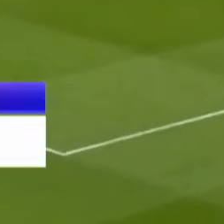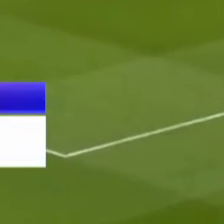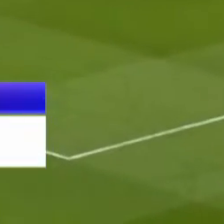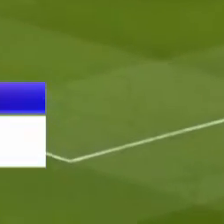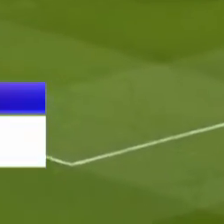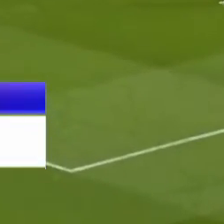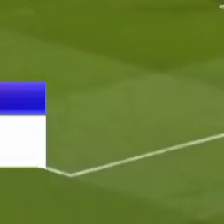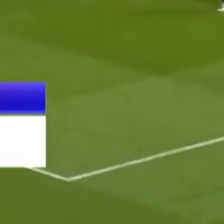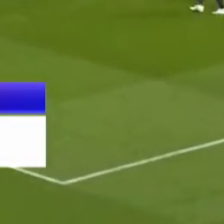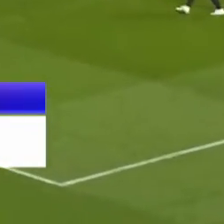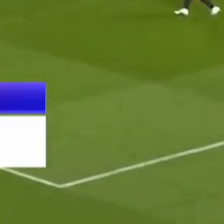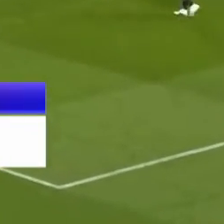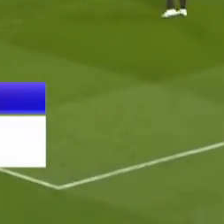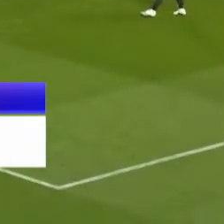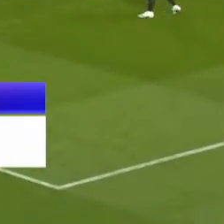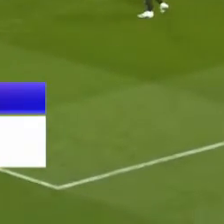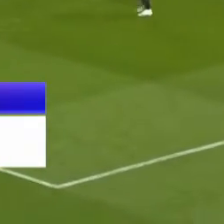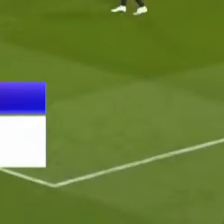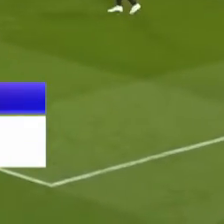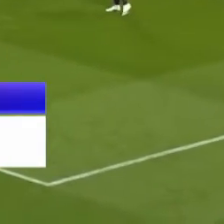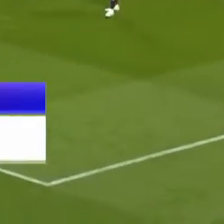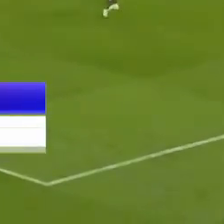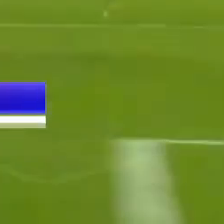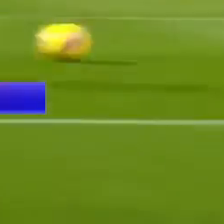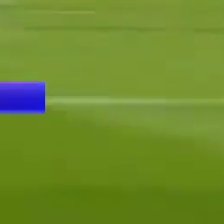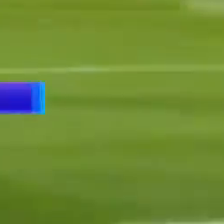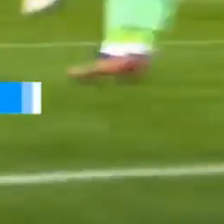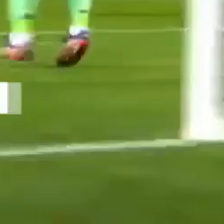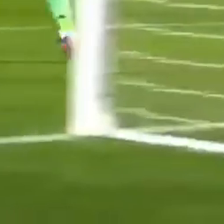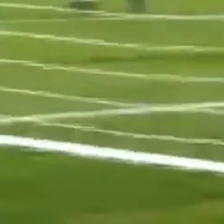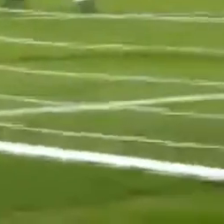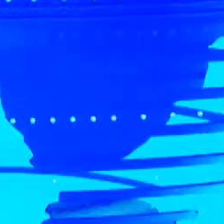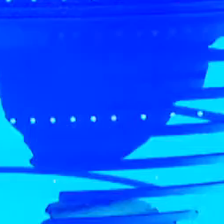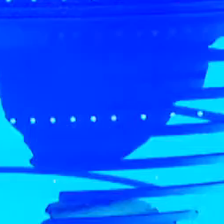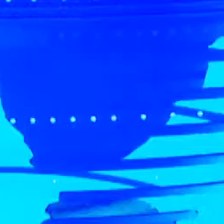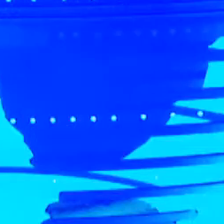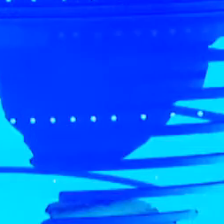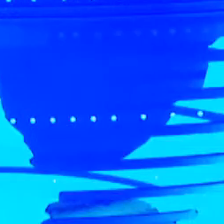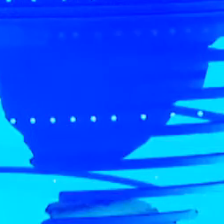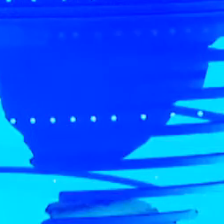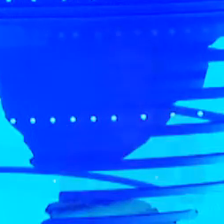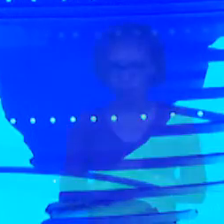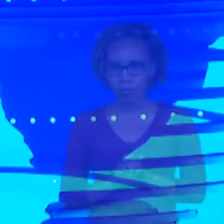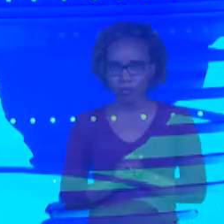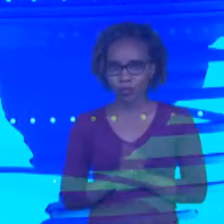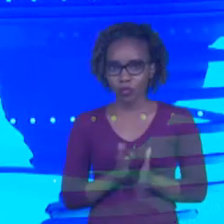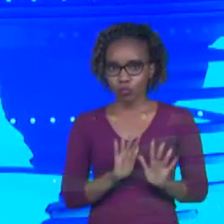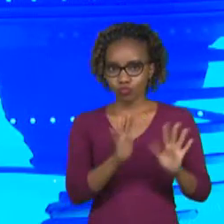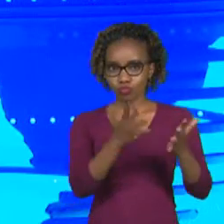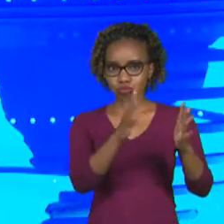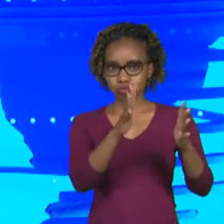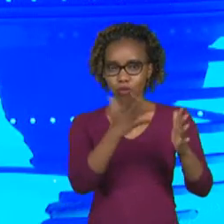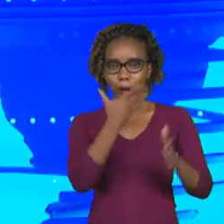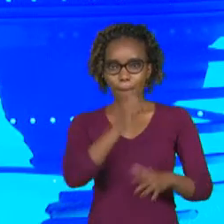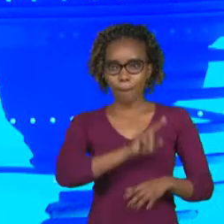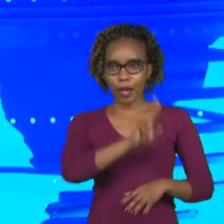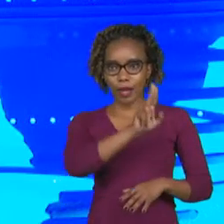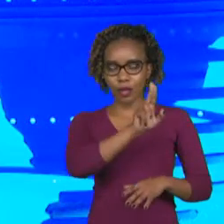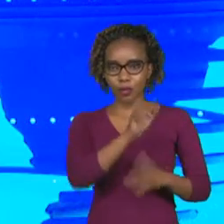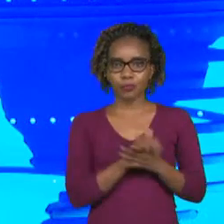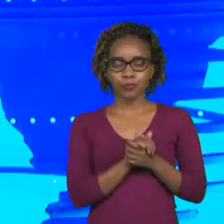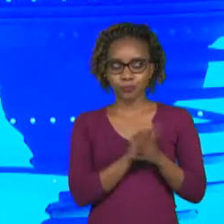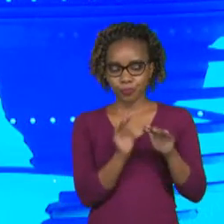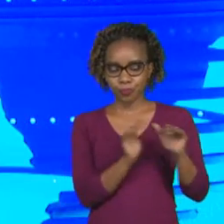Fernandes. Rashford surely for 2. Oh, stunning from Johnston. Glory, glory, Man United, that's all they